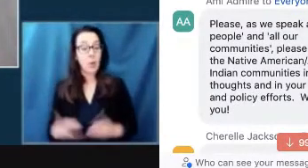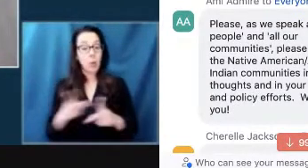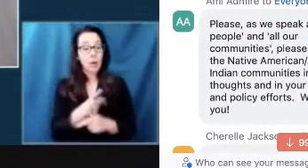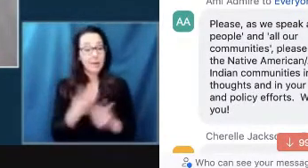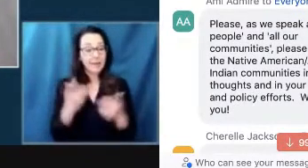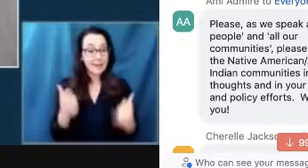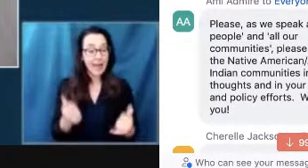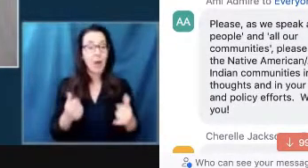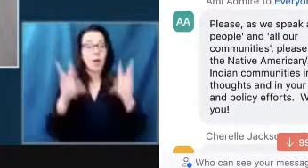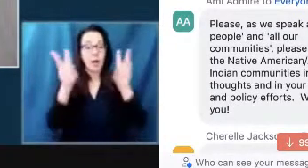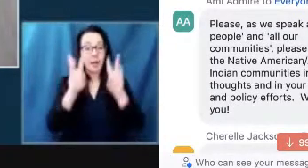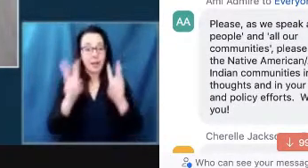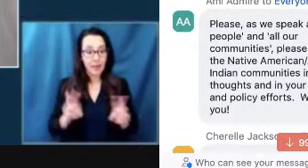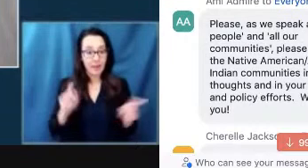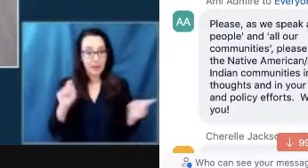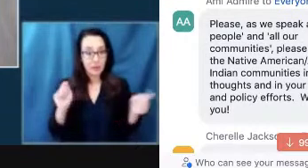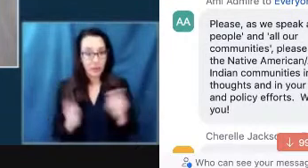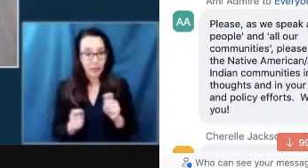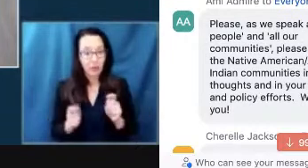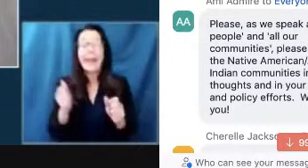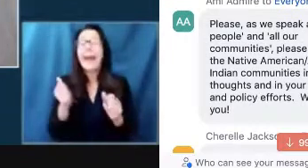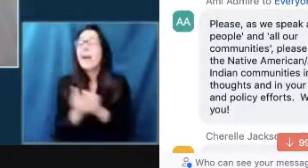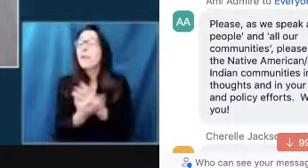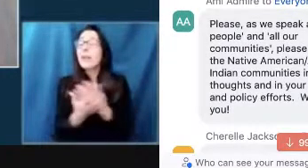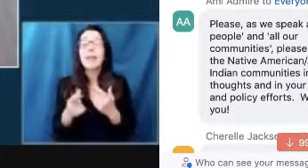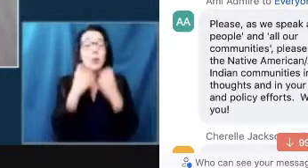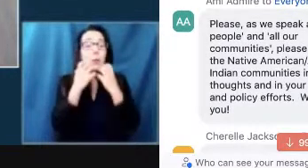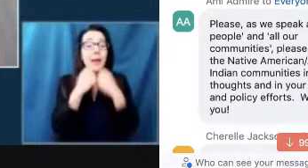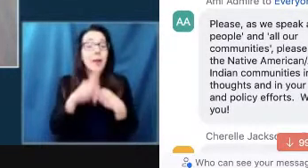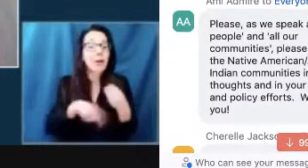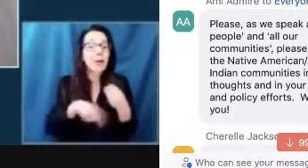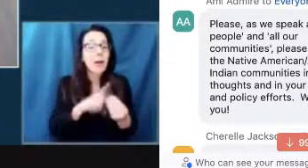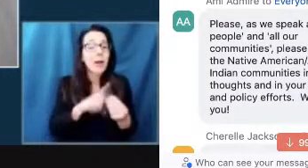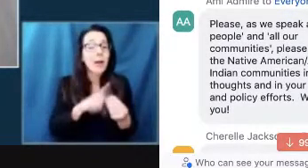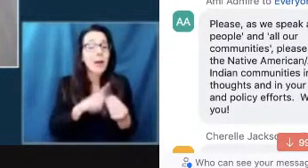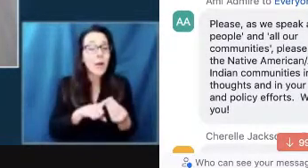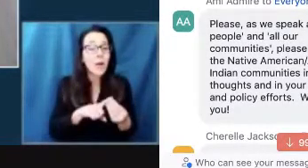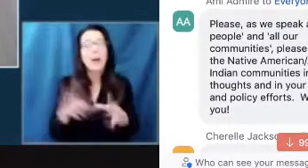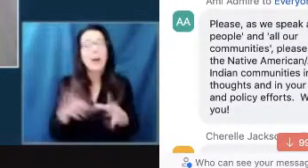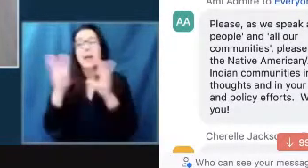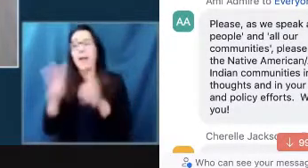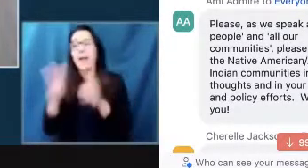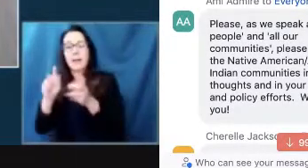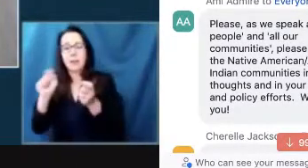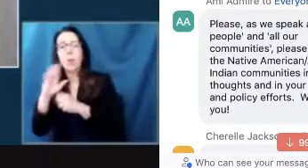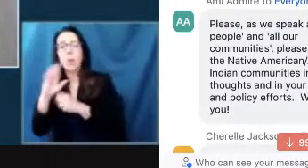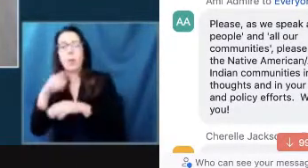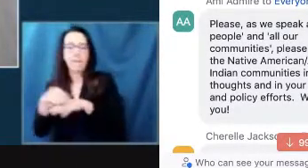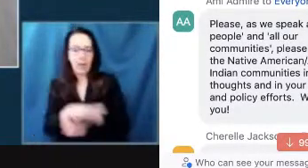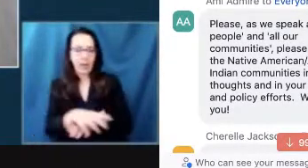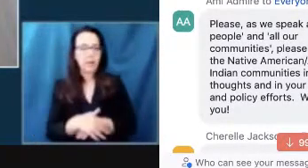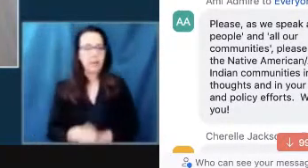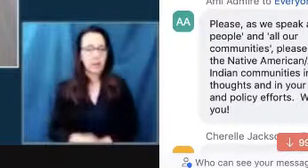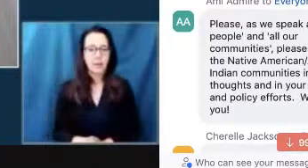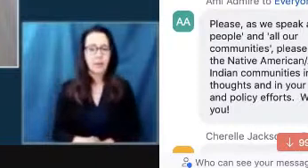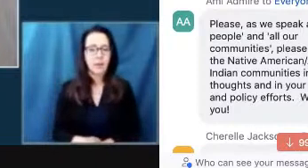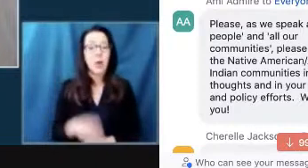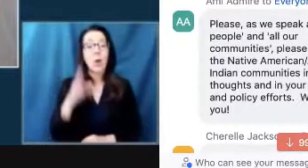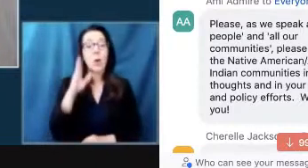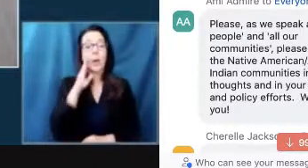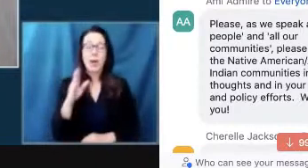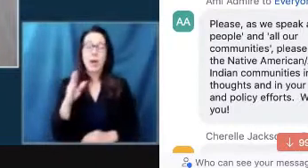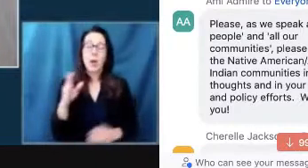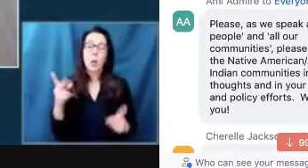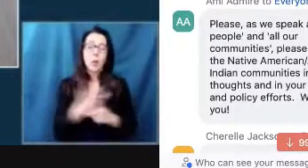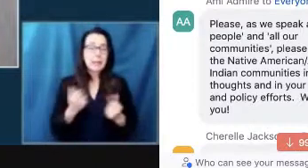Everything you care about is affected by climate change. If you care about housing, we know that growing wildfire danger and sea rise